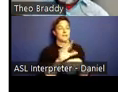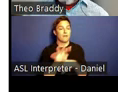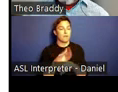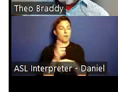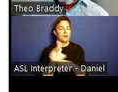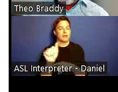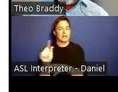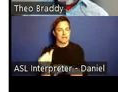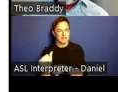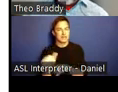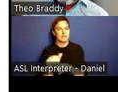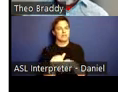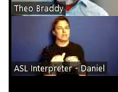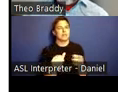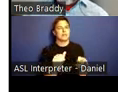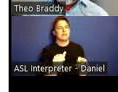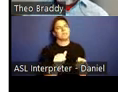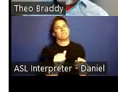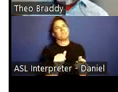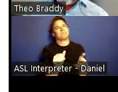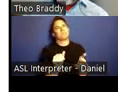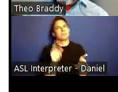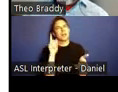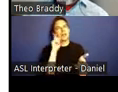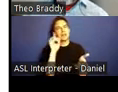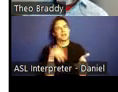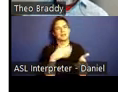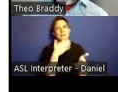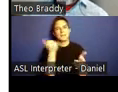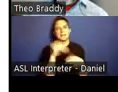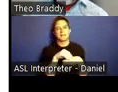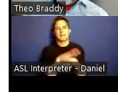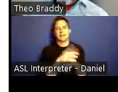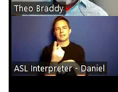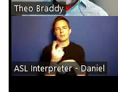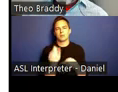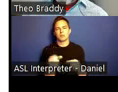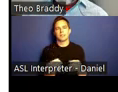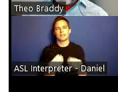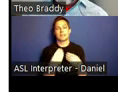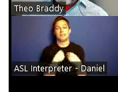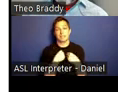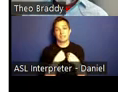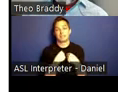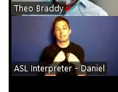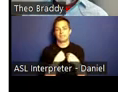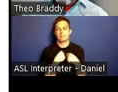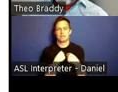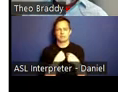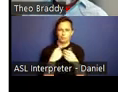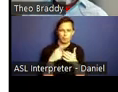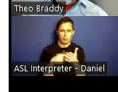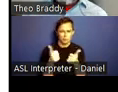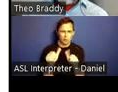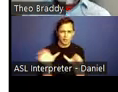ADA. That if I think the best advice that somebody could have given me would have been, what are you trying to do?